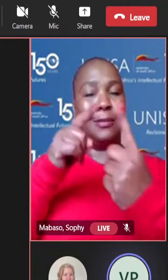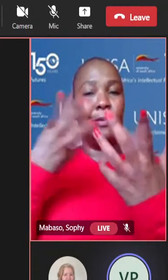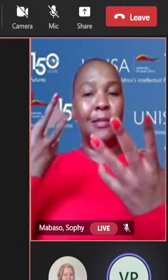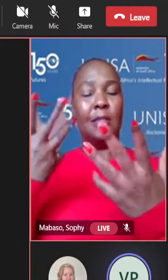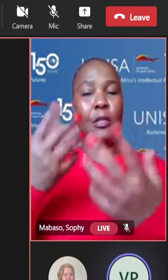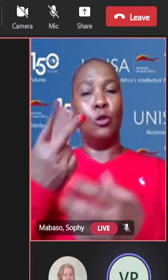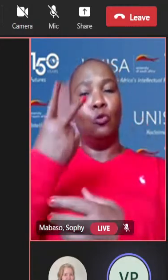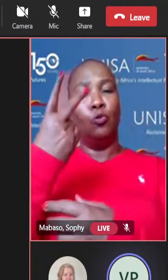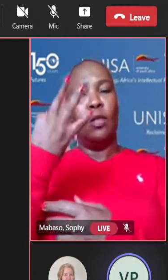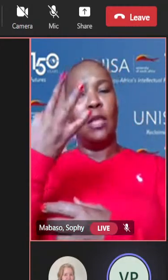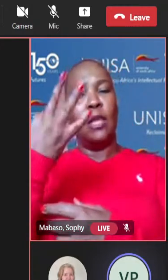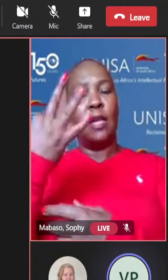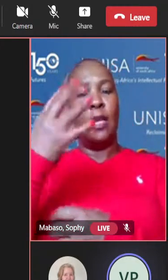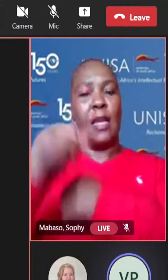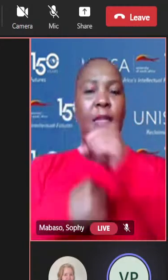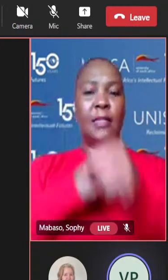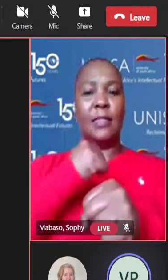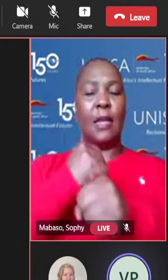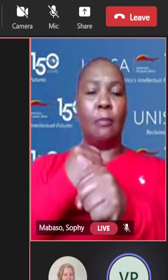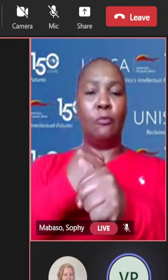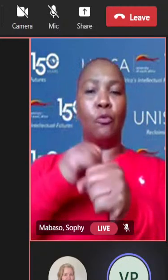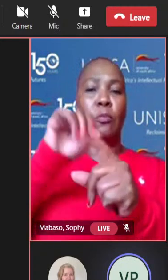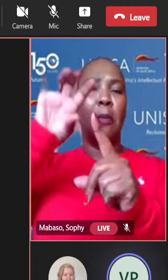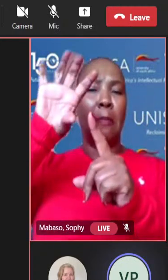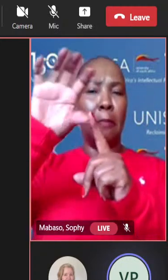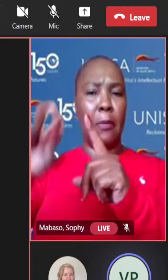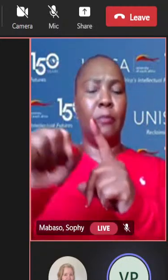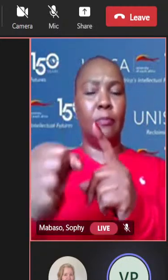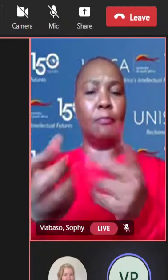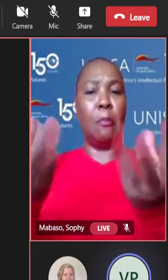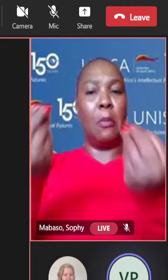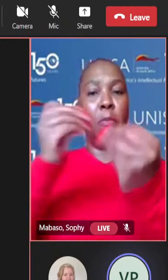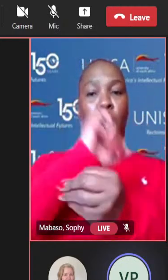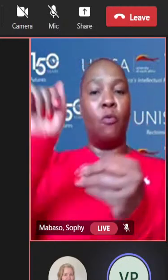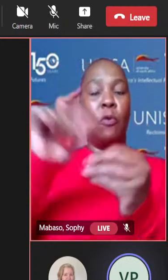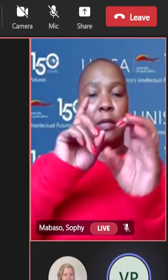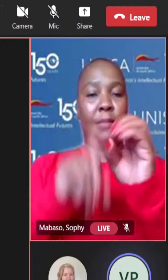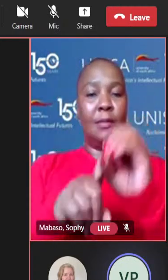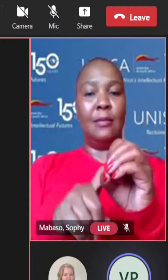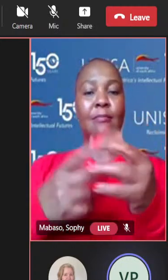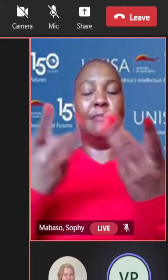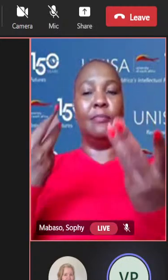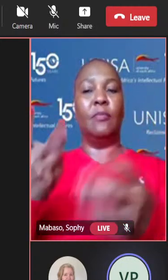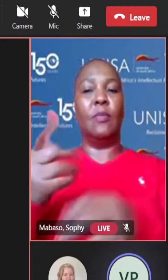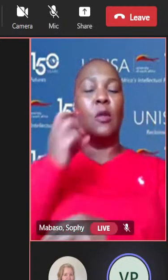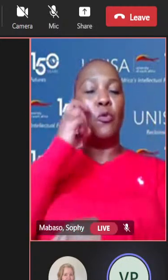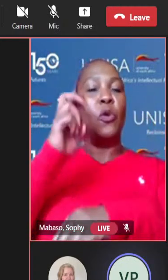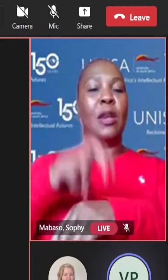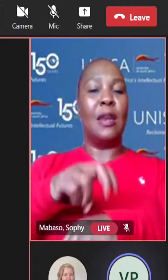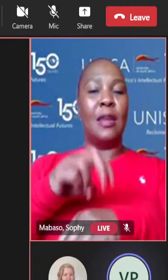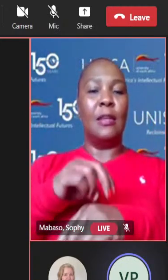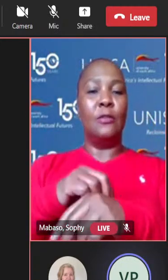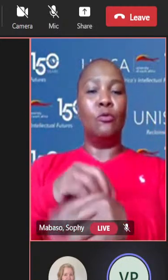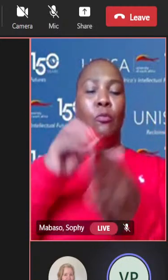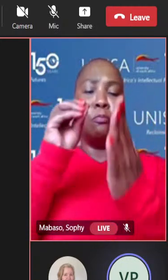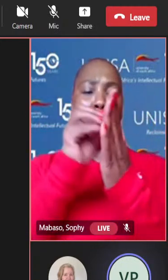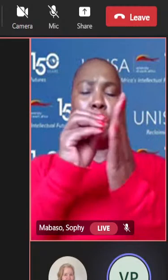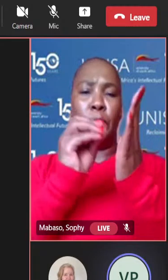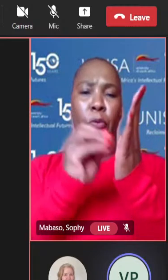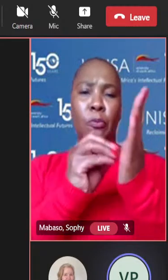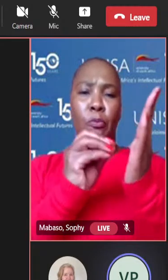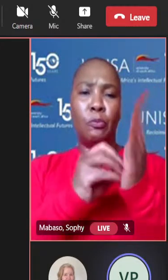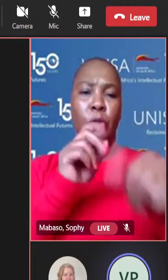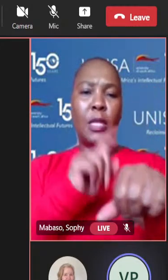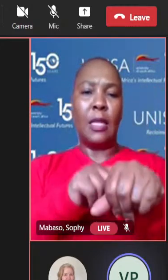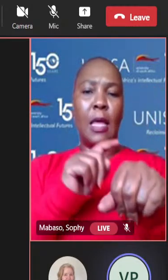time to achieve your goal. That's the plan. And therefore, we need to schedule time. You need to commit yourself.